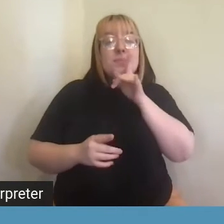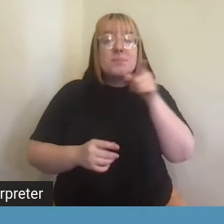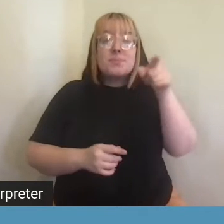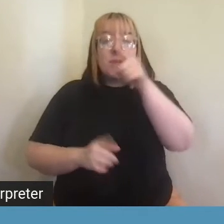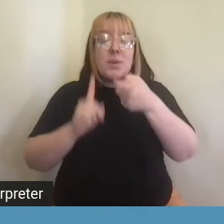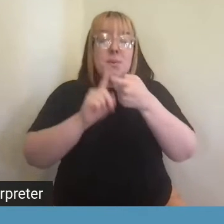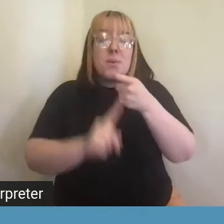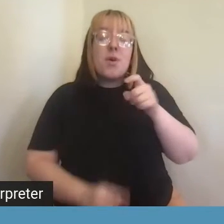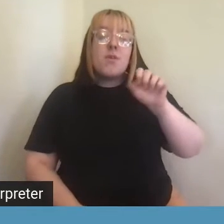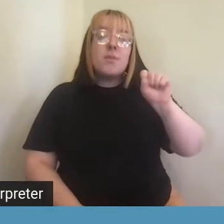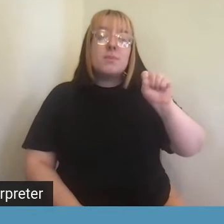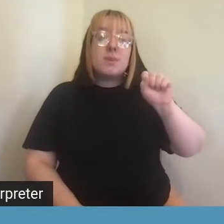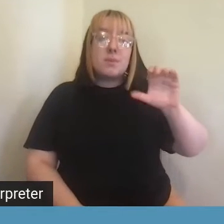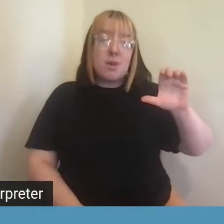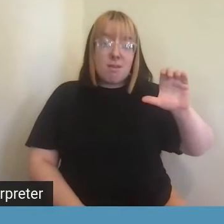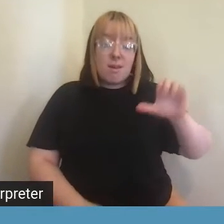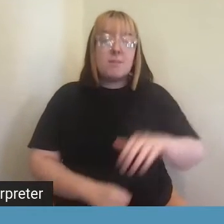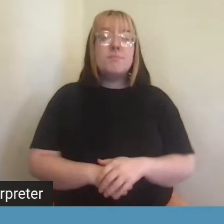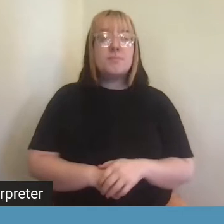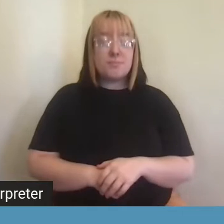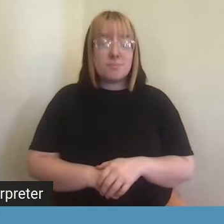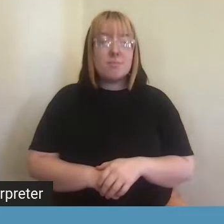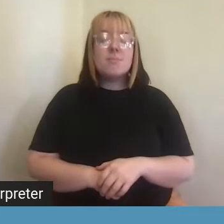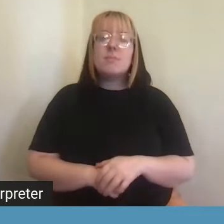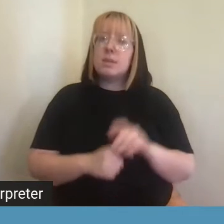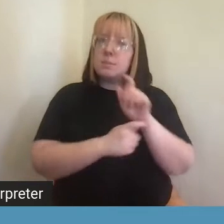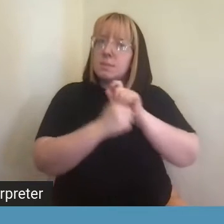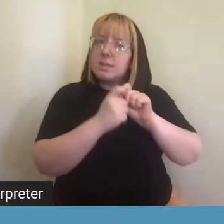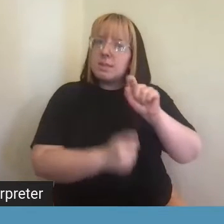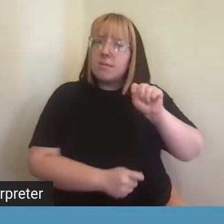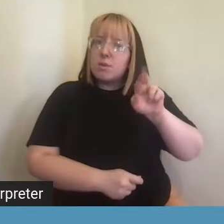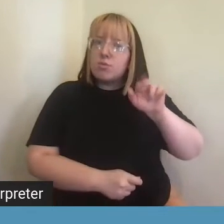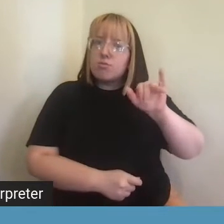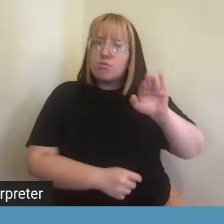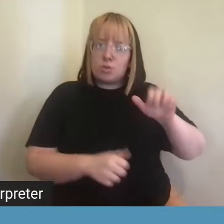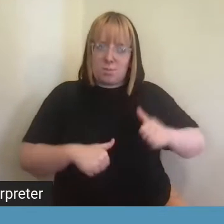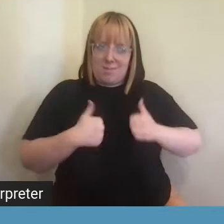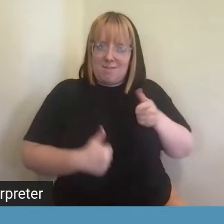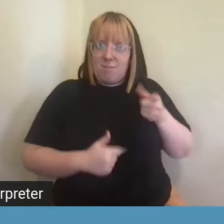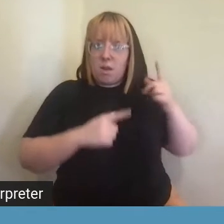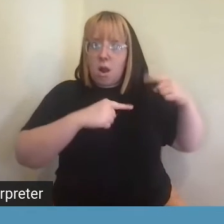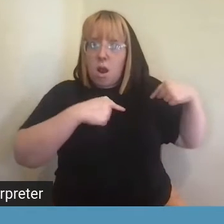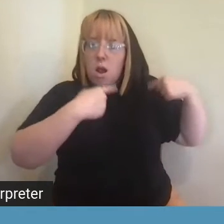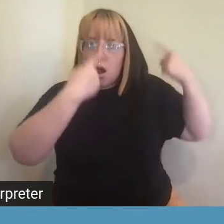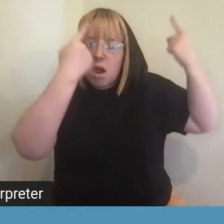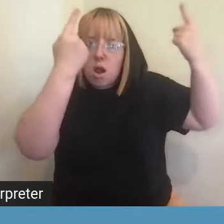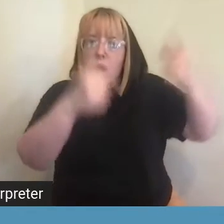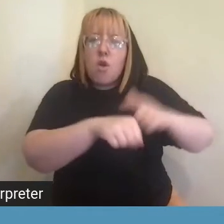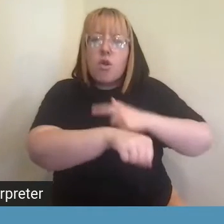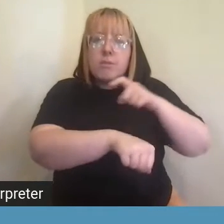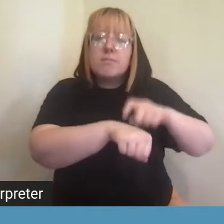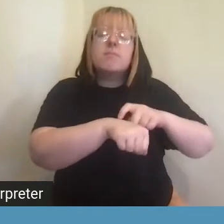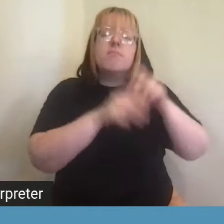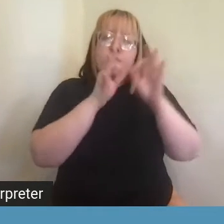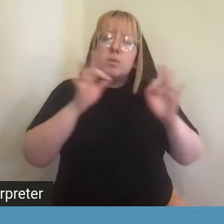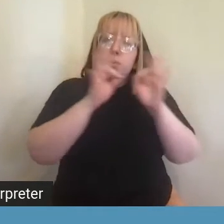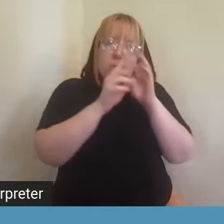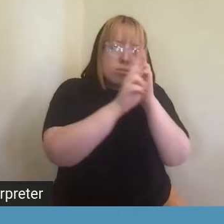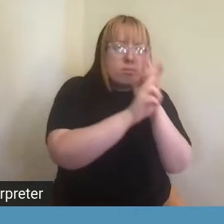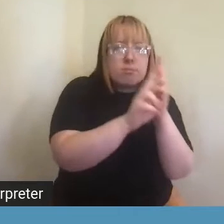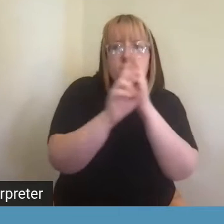of the Natchez-Cusco peoples. Wherever we are, let us acknowledge all indigenous nations as living